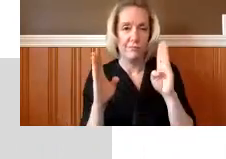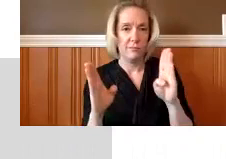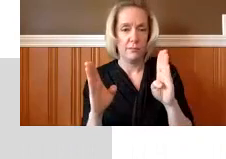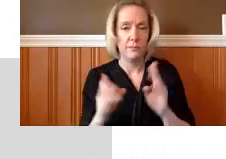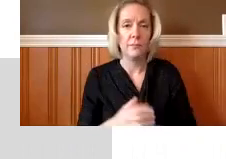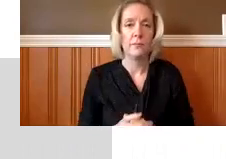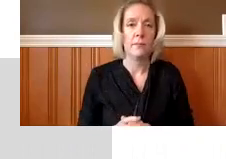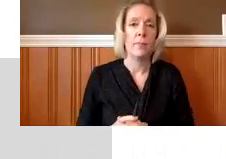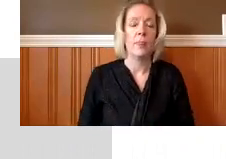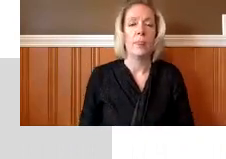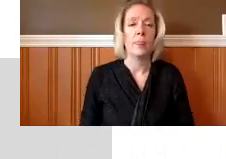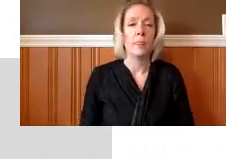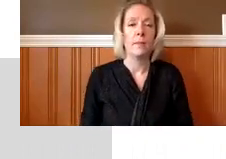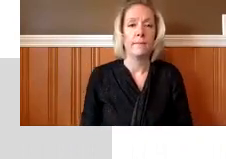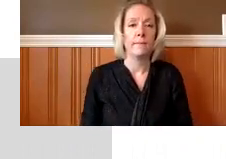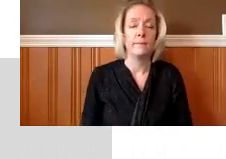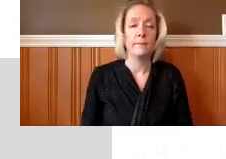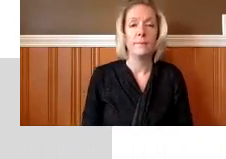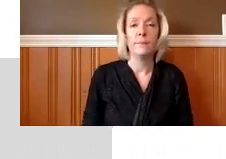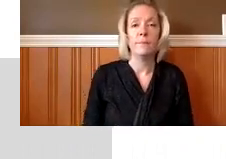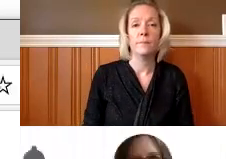All right, let's look at this one.